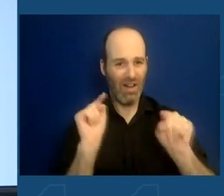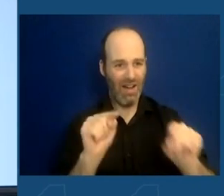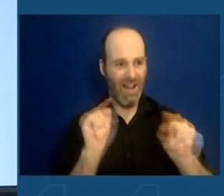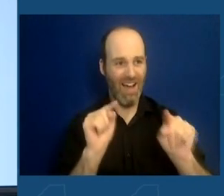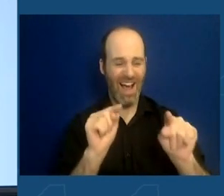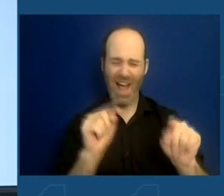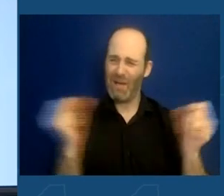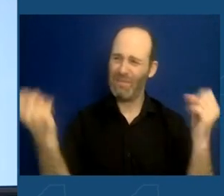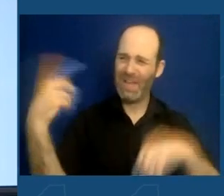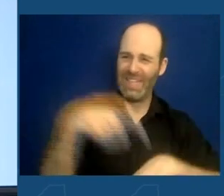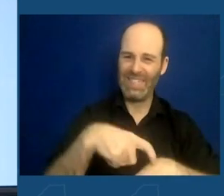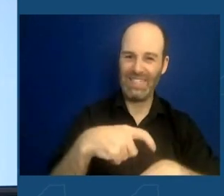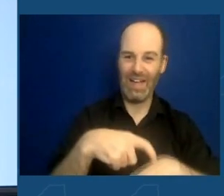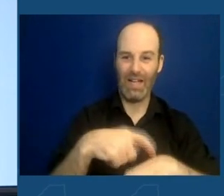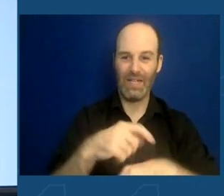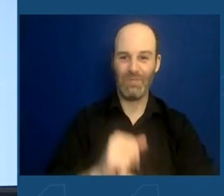forget